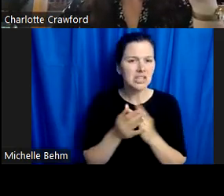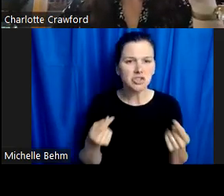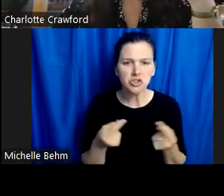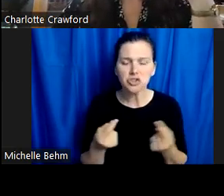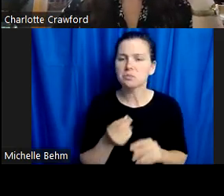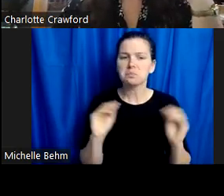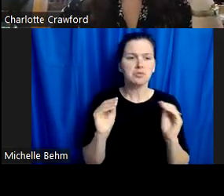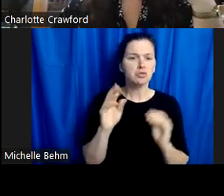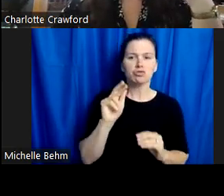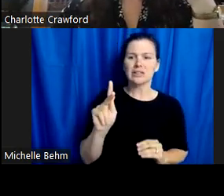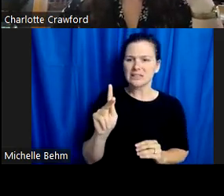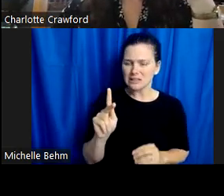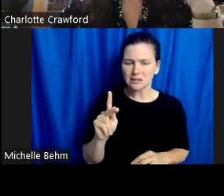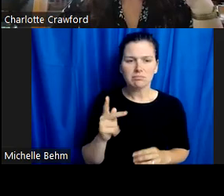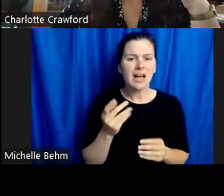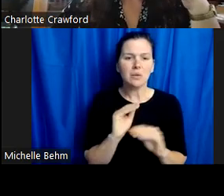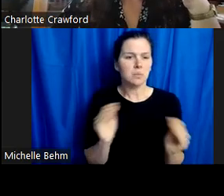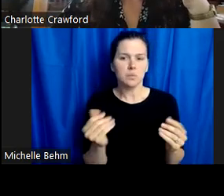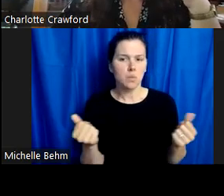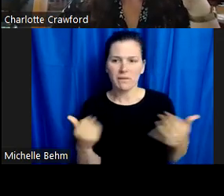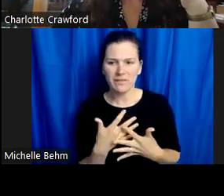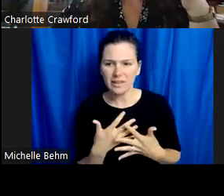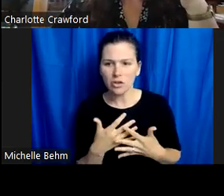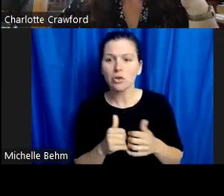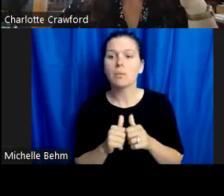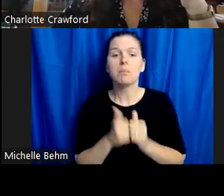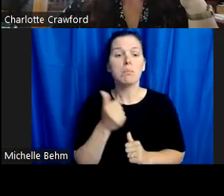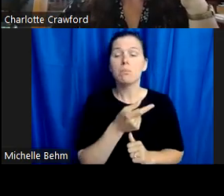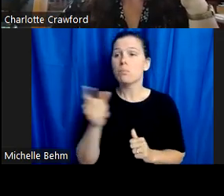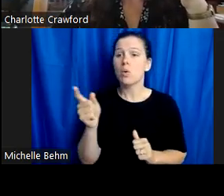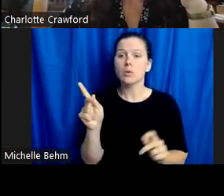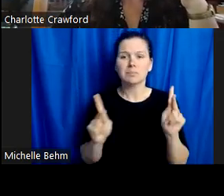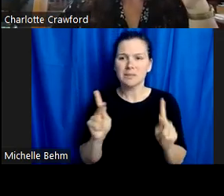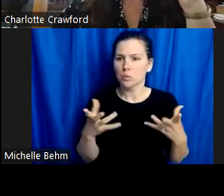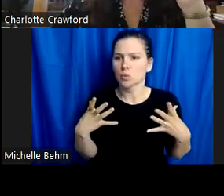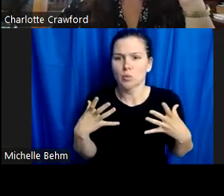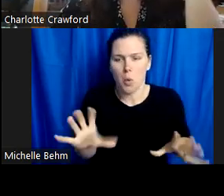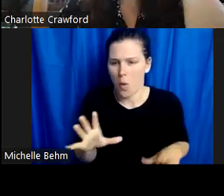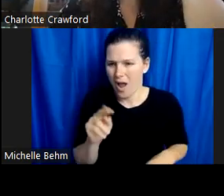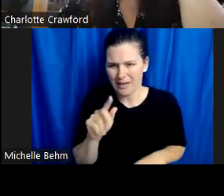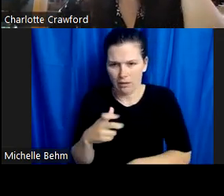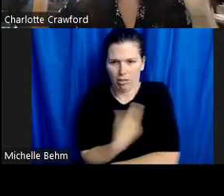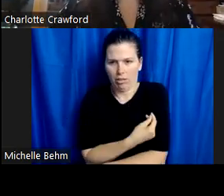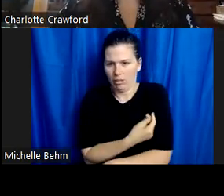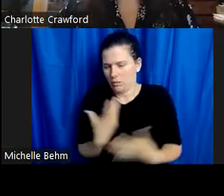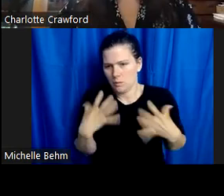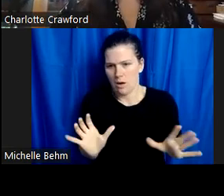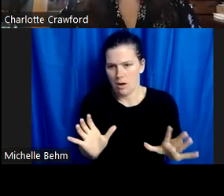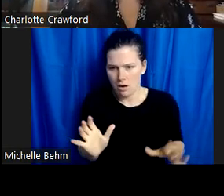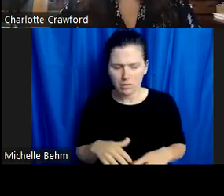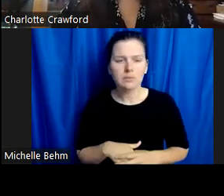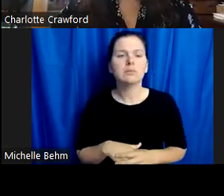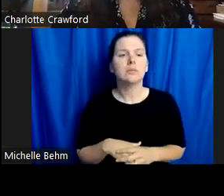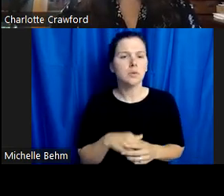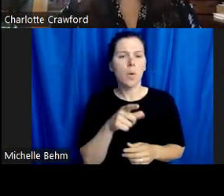needle stick, and there's no fear. Most people do not want to stick a needle in somebody. So this made it a lot easier and much more